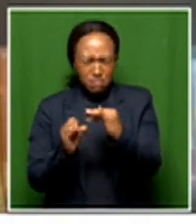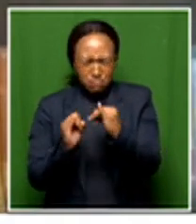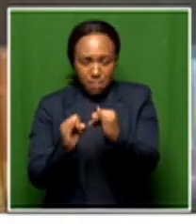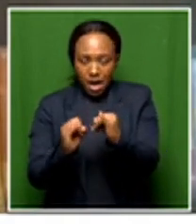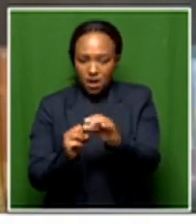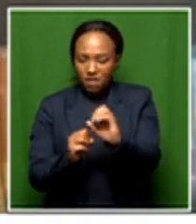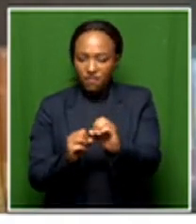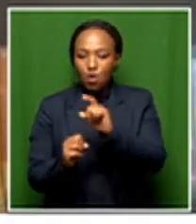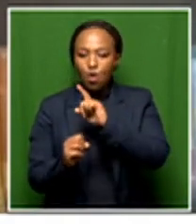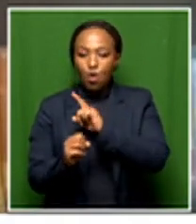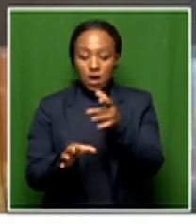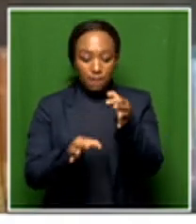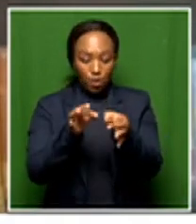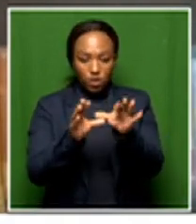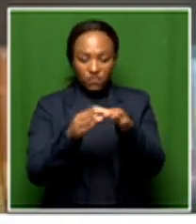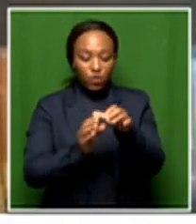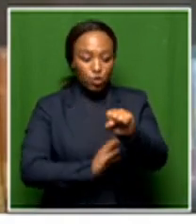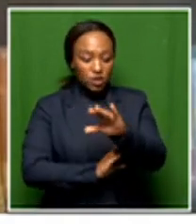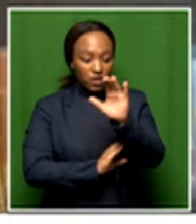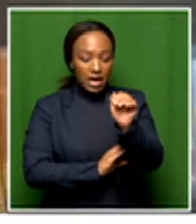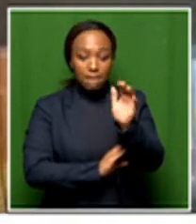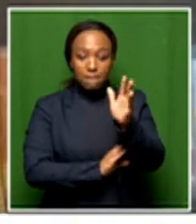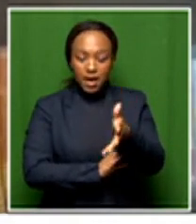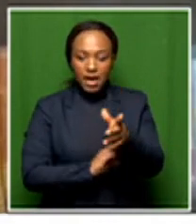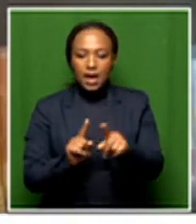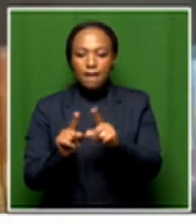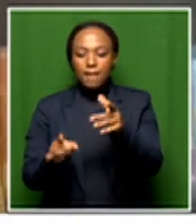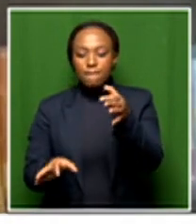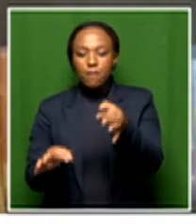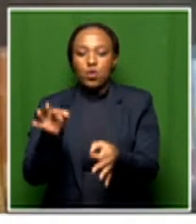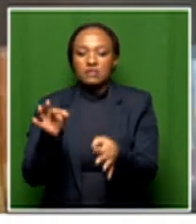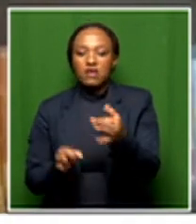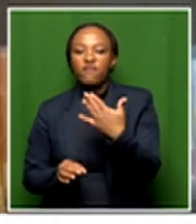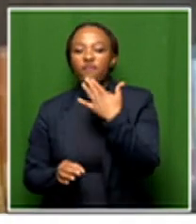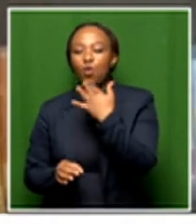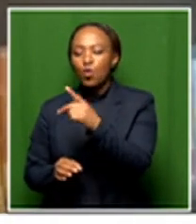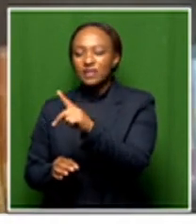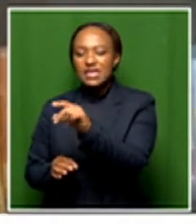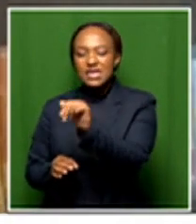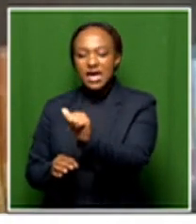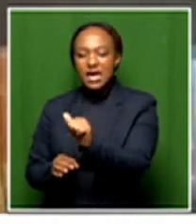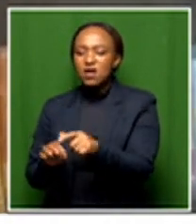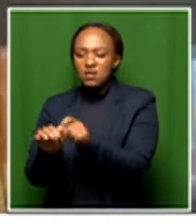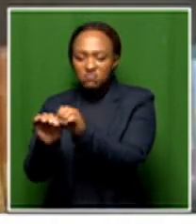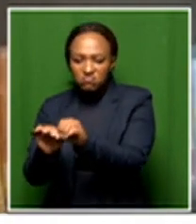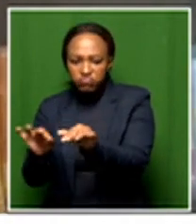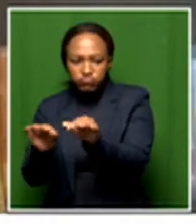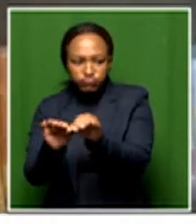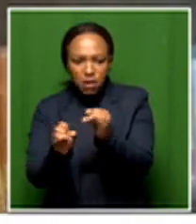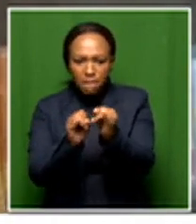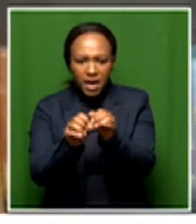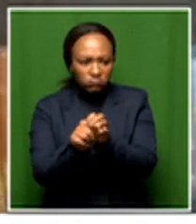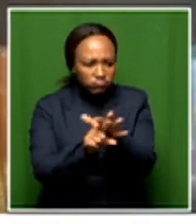not only in the politics of South Africa, but particularly in the politics of DA in her recent